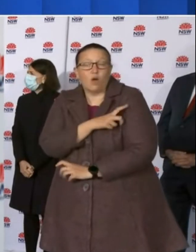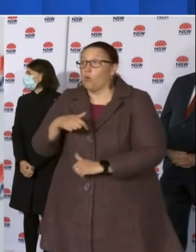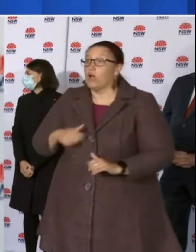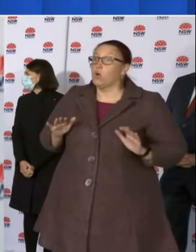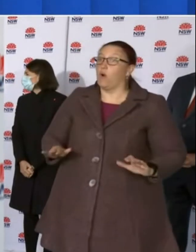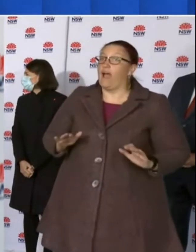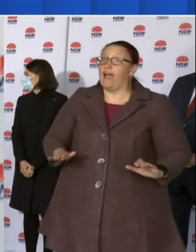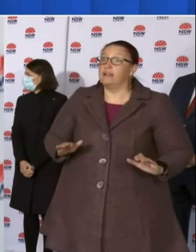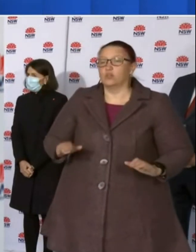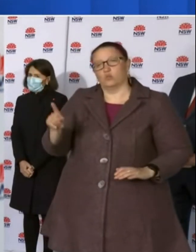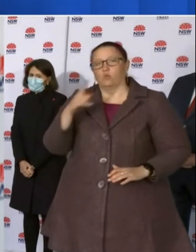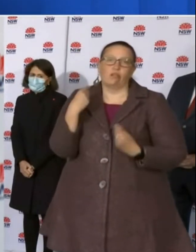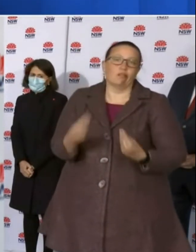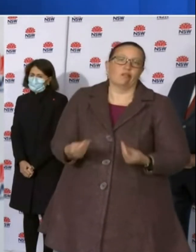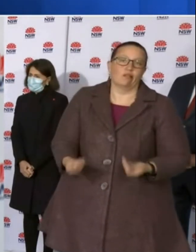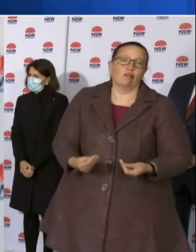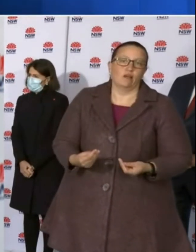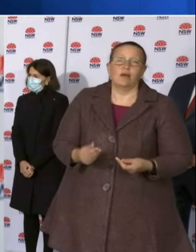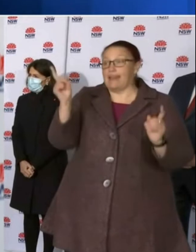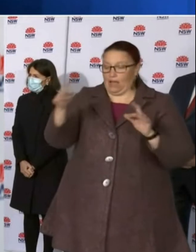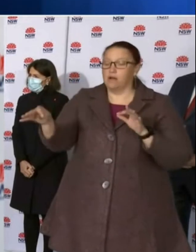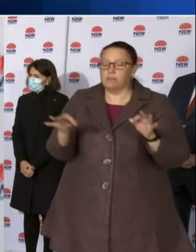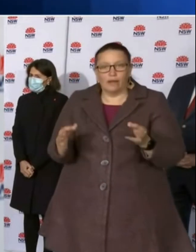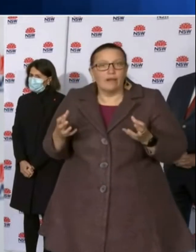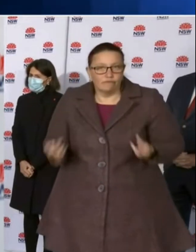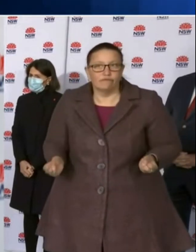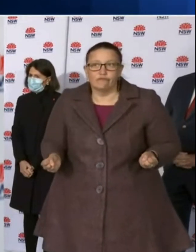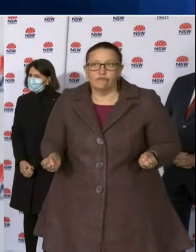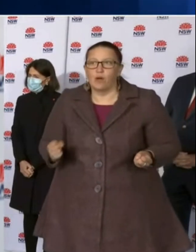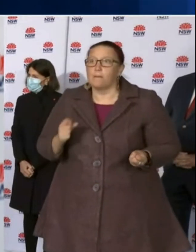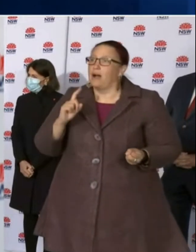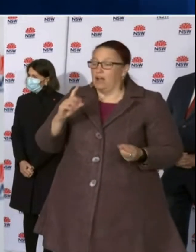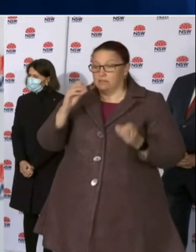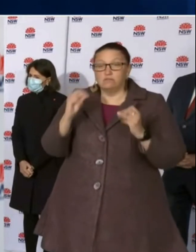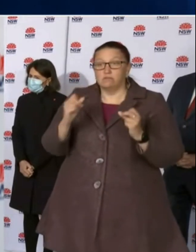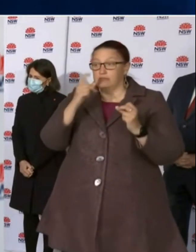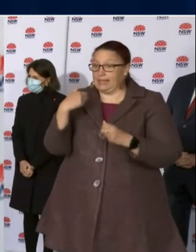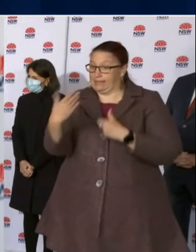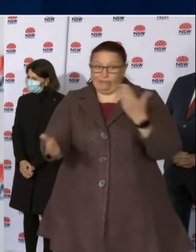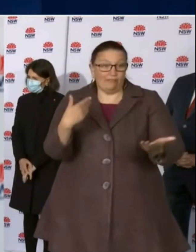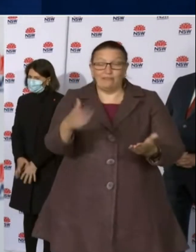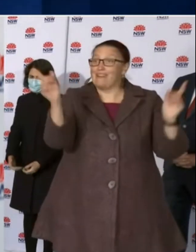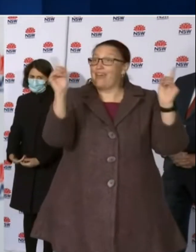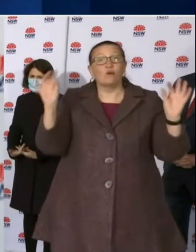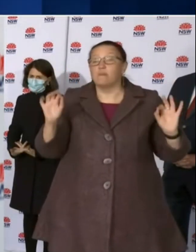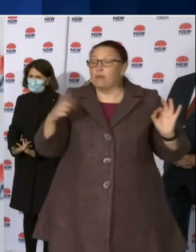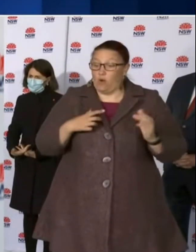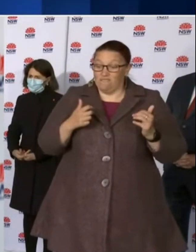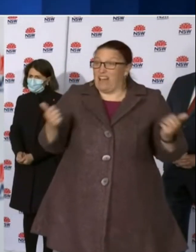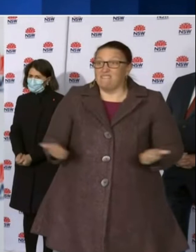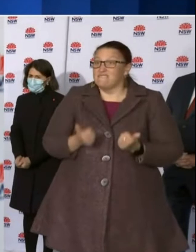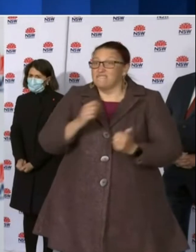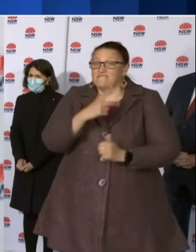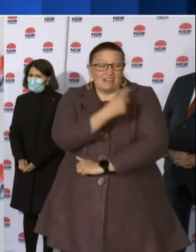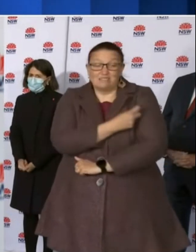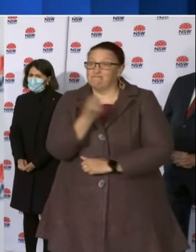at the moment that is a long way off, because at the moment we are getting, pleasingly, to see some increase in vaccine availability in terms